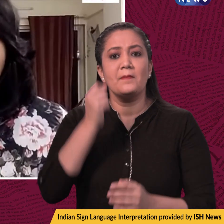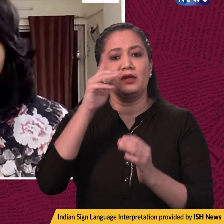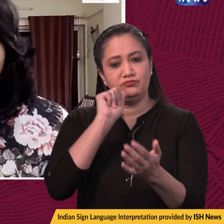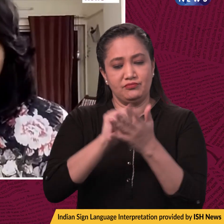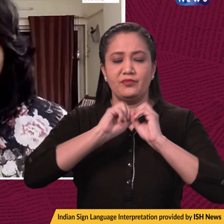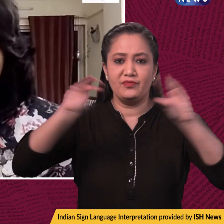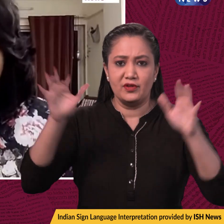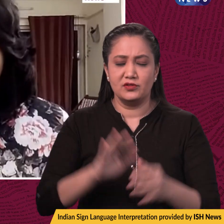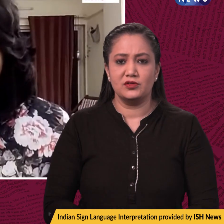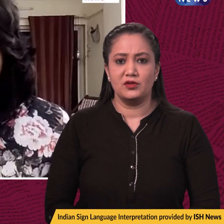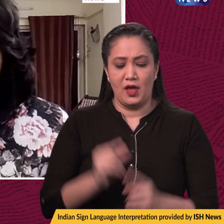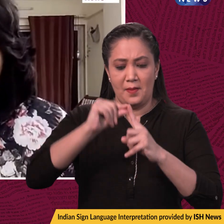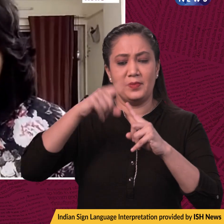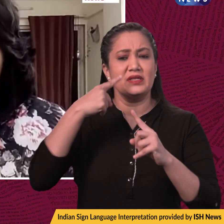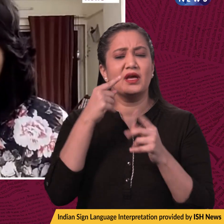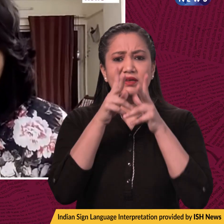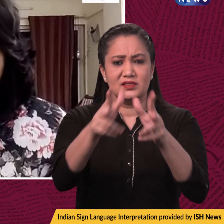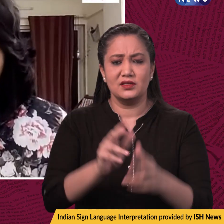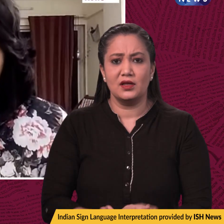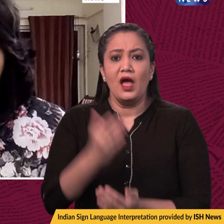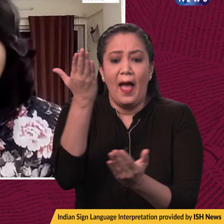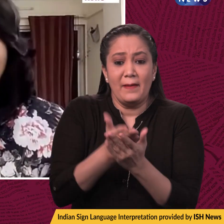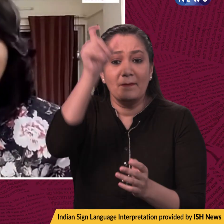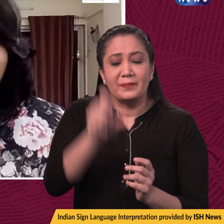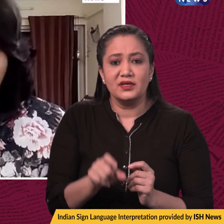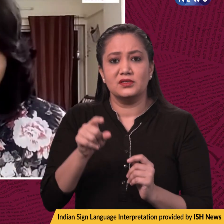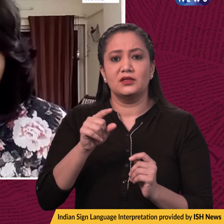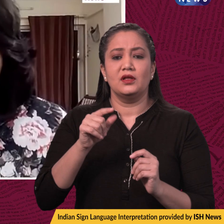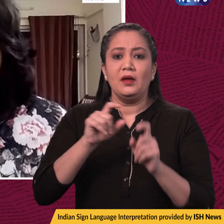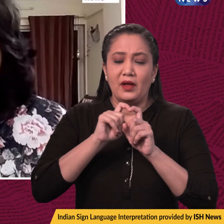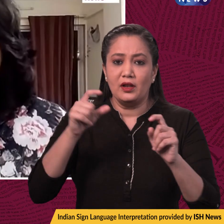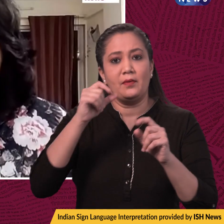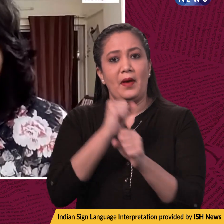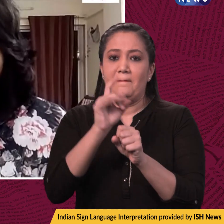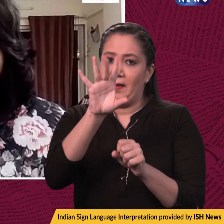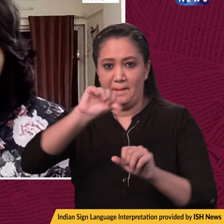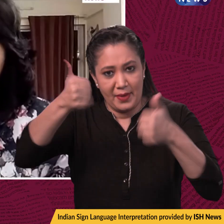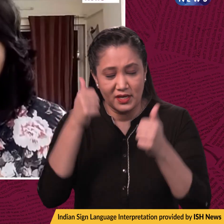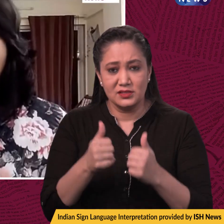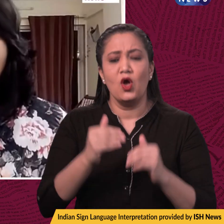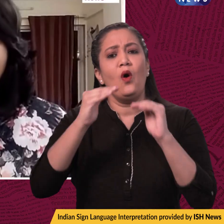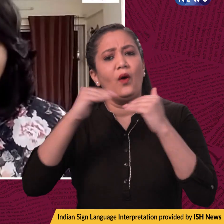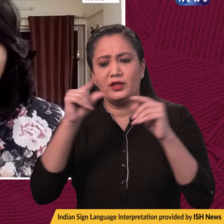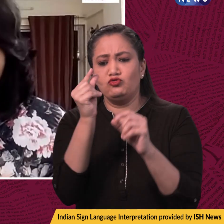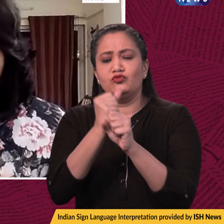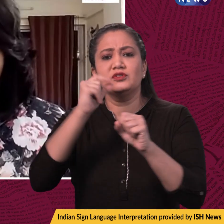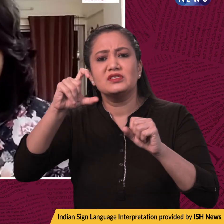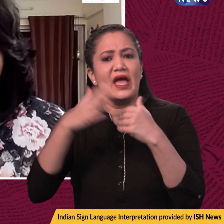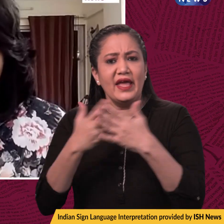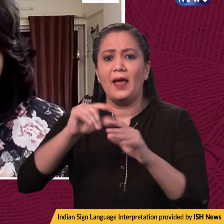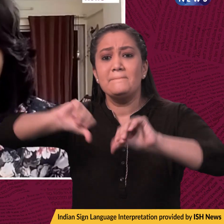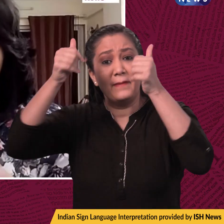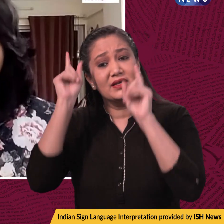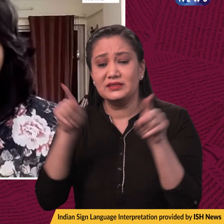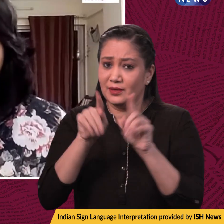on Monday. Now, this was a PTI report that said that applicants must be graduate or equivalent from a UGC